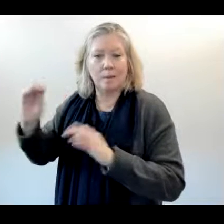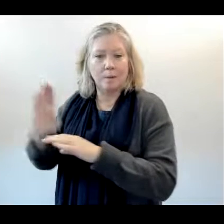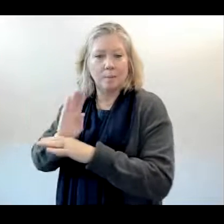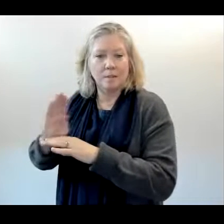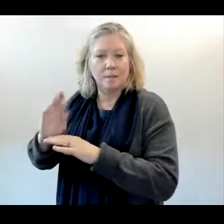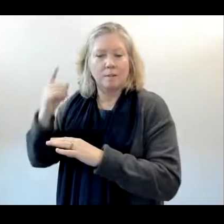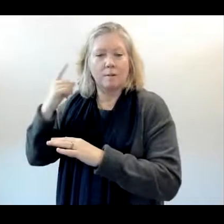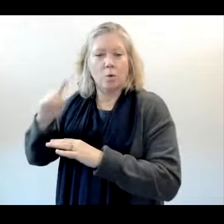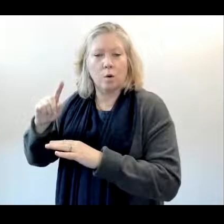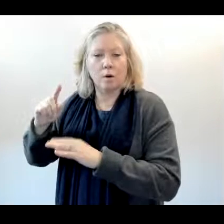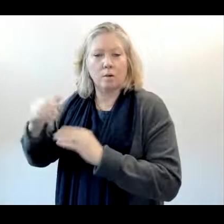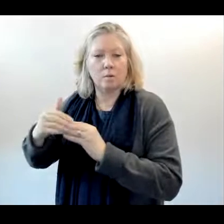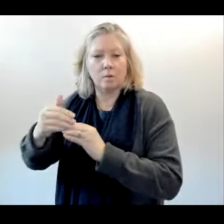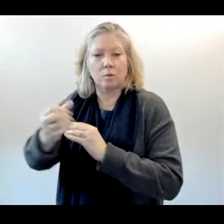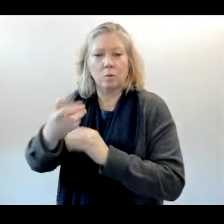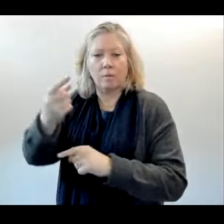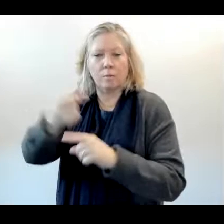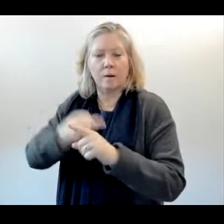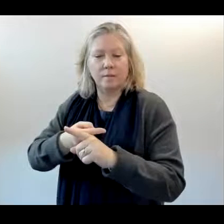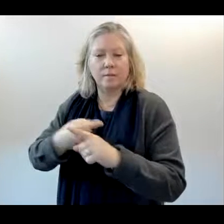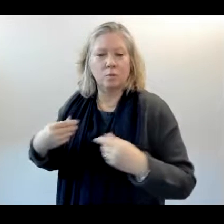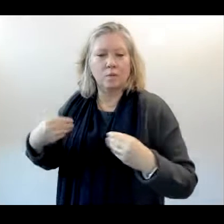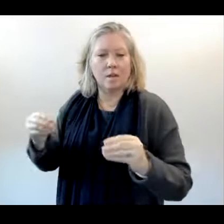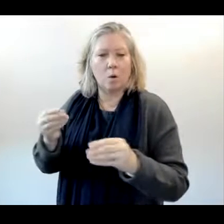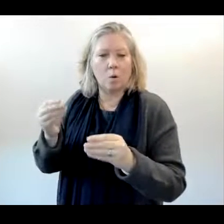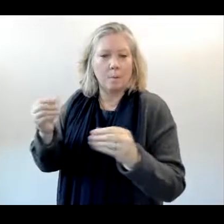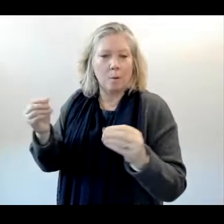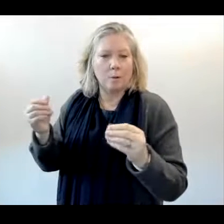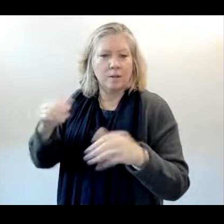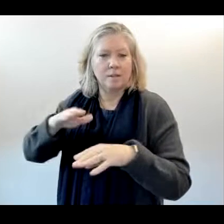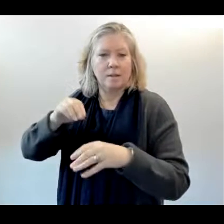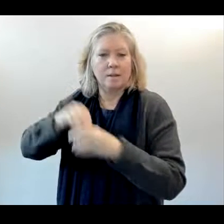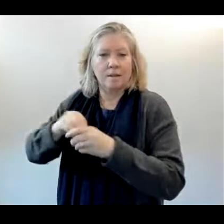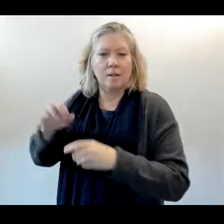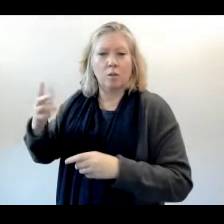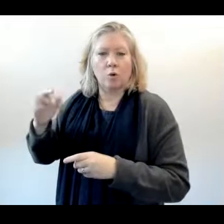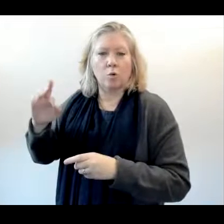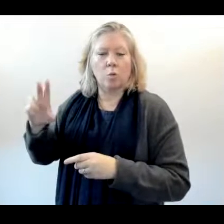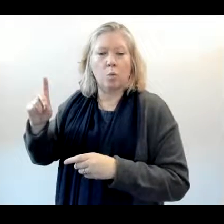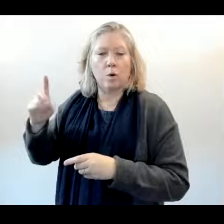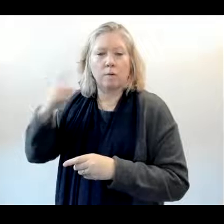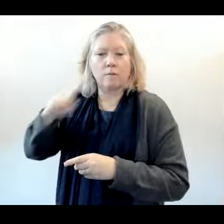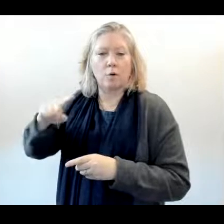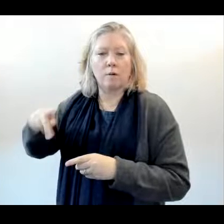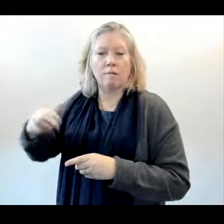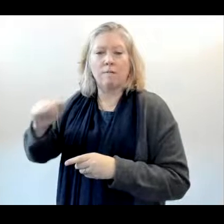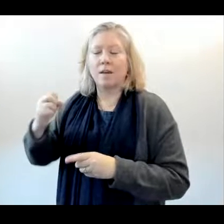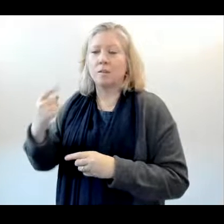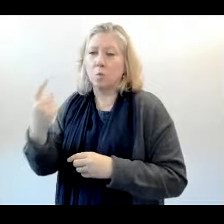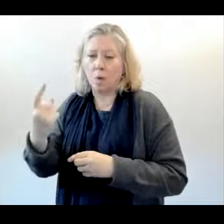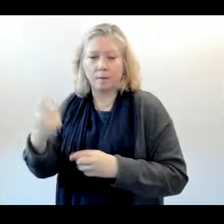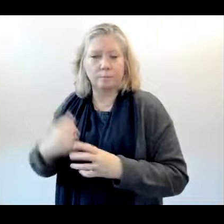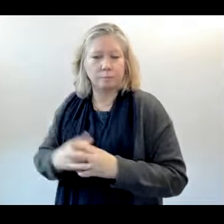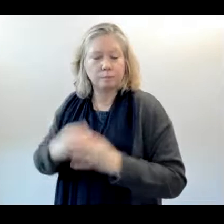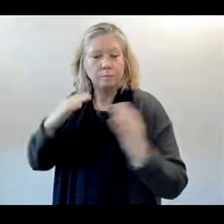1, also known as Reed Roberts. Authorization to enter into an option agreement with the Housing Authority of the City of Pittsburgh for a period of 12 months for the sale